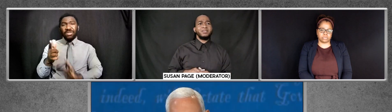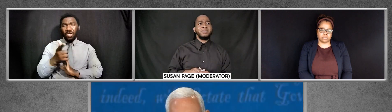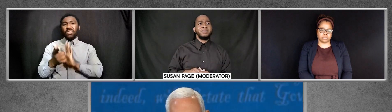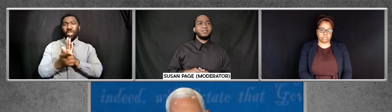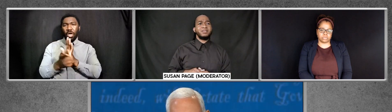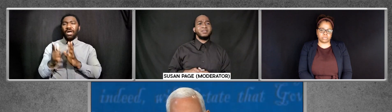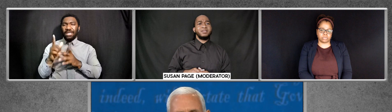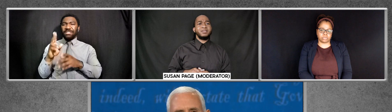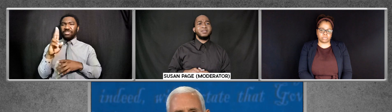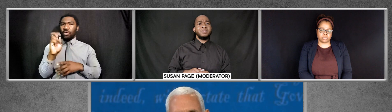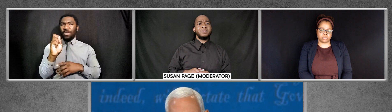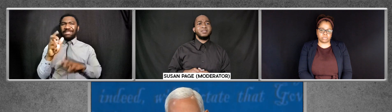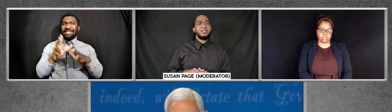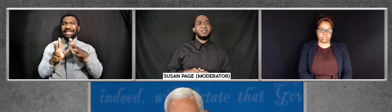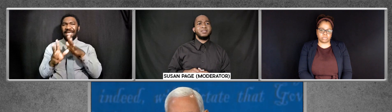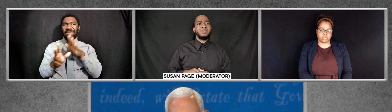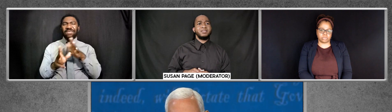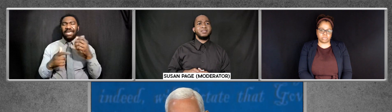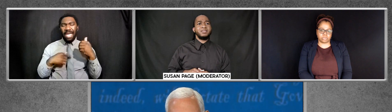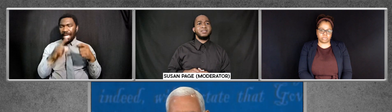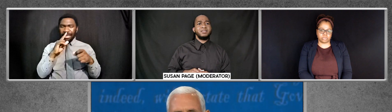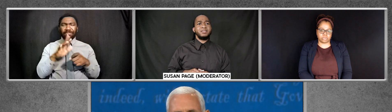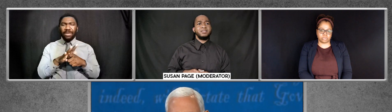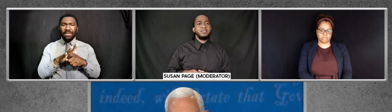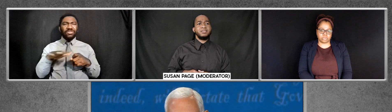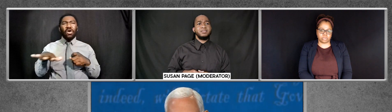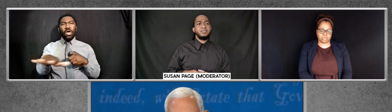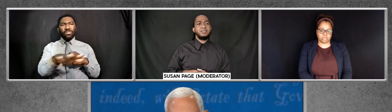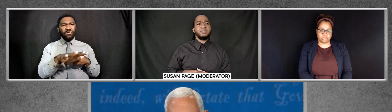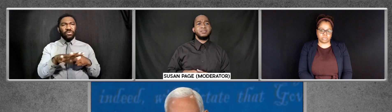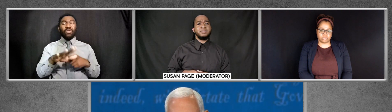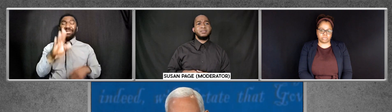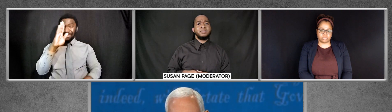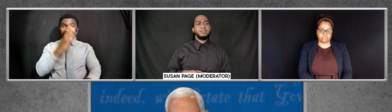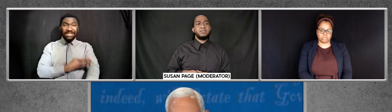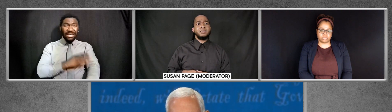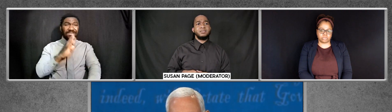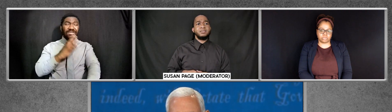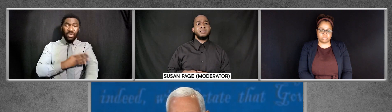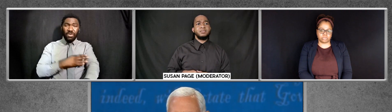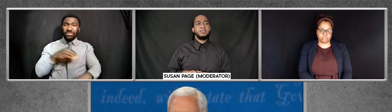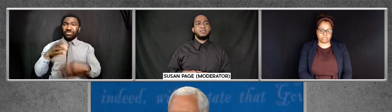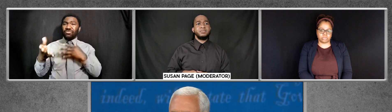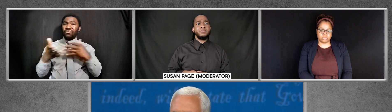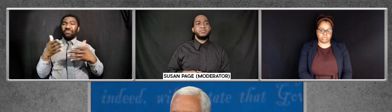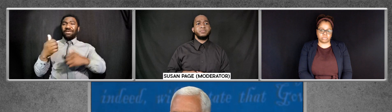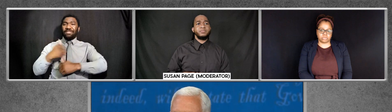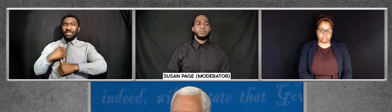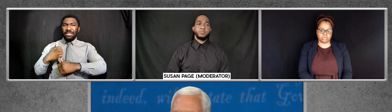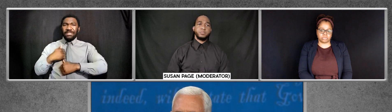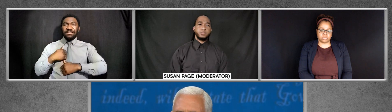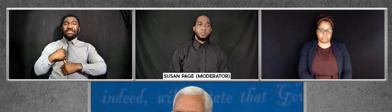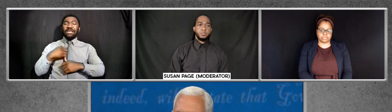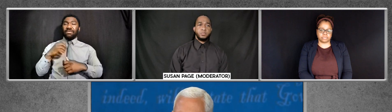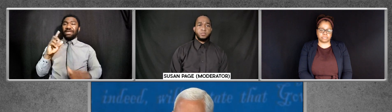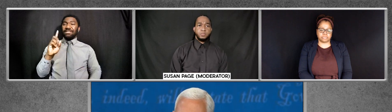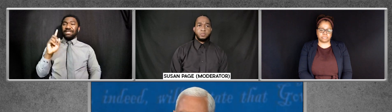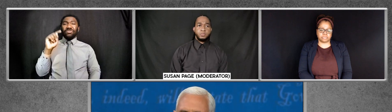Navy. I can assure all of you, with sons and daughters serving in our military, President Donald Trump not only respects